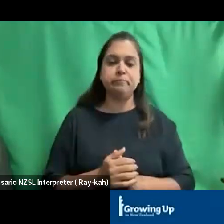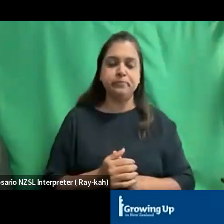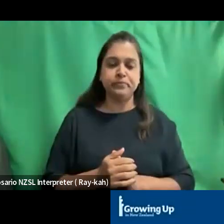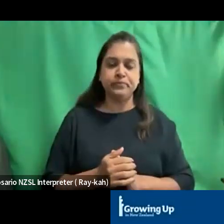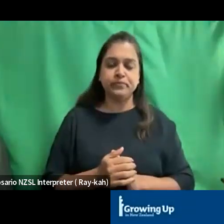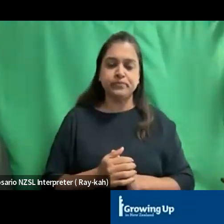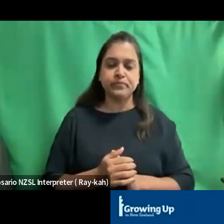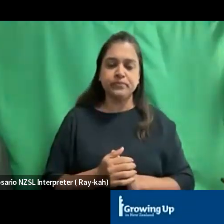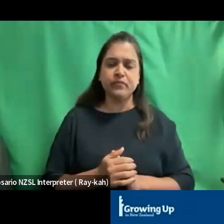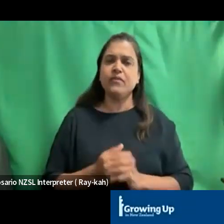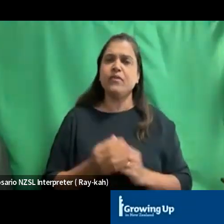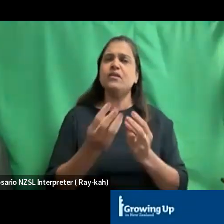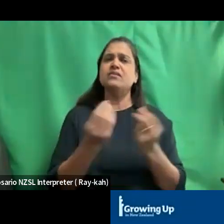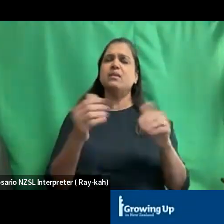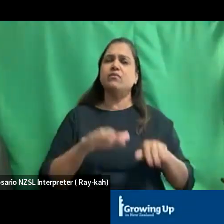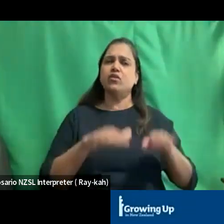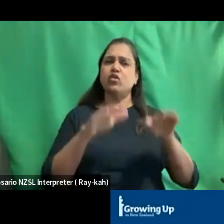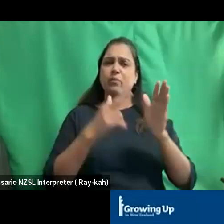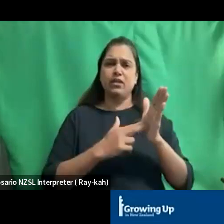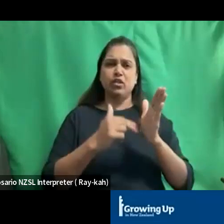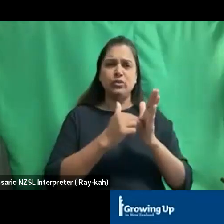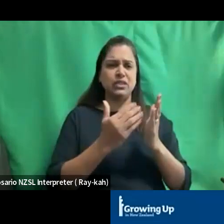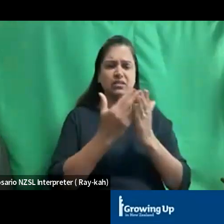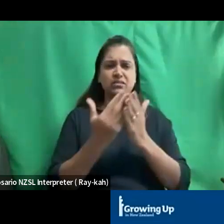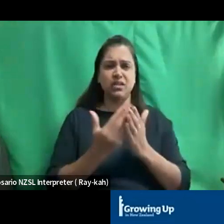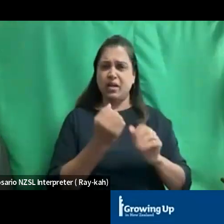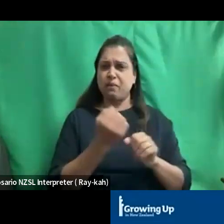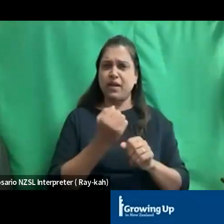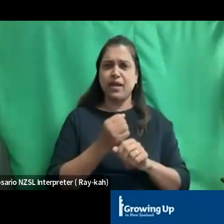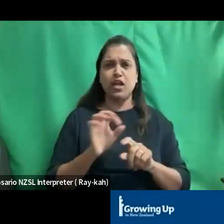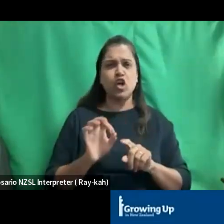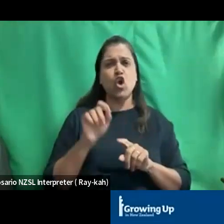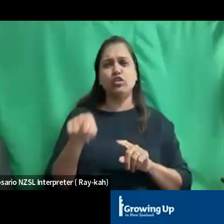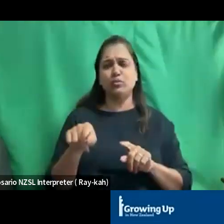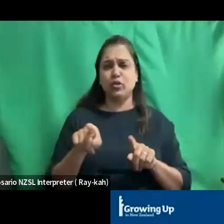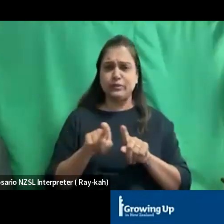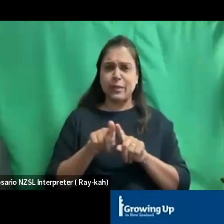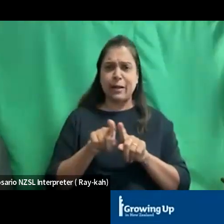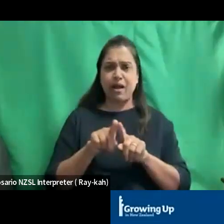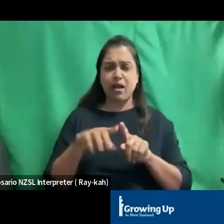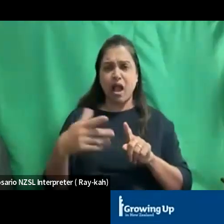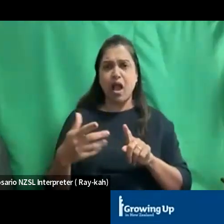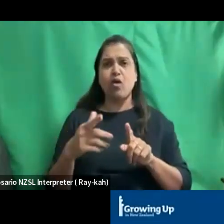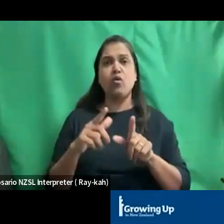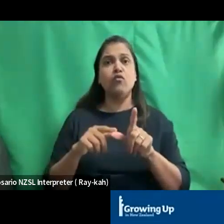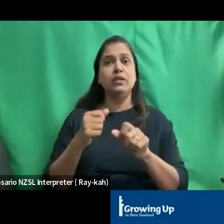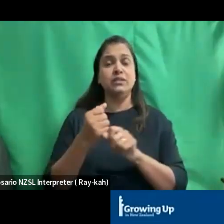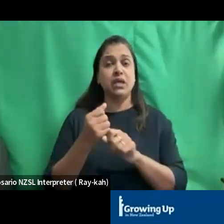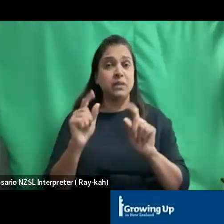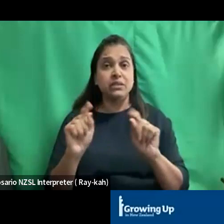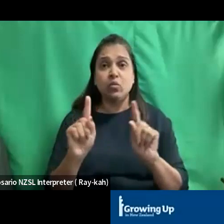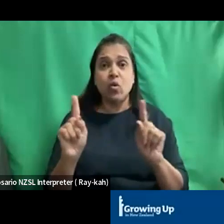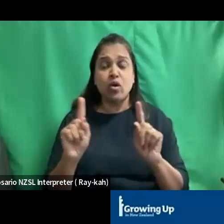some of the Growing Up in New Zealand studies, major contributions have been a bit more on the techie side of things. For example, validating the